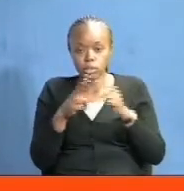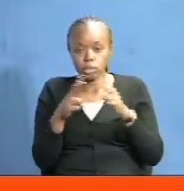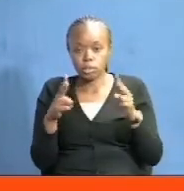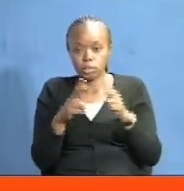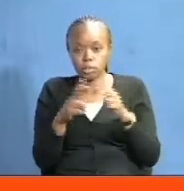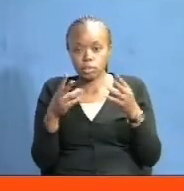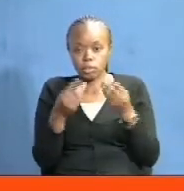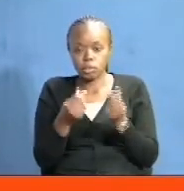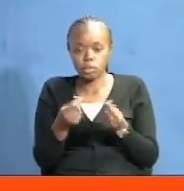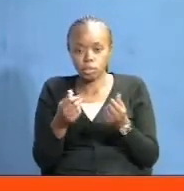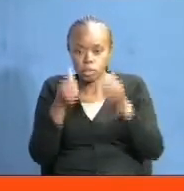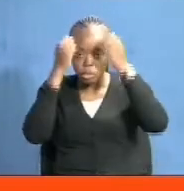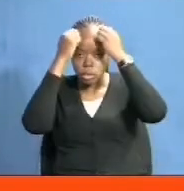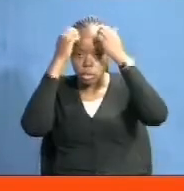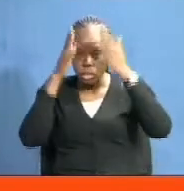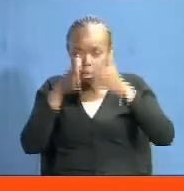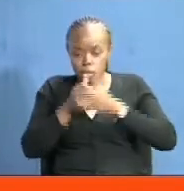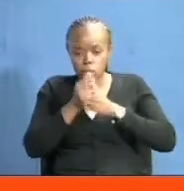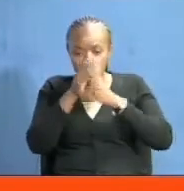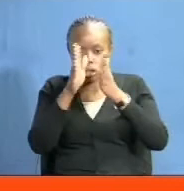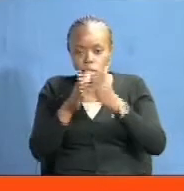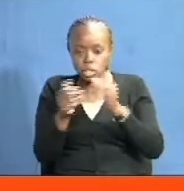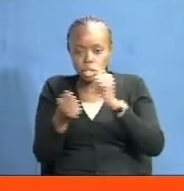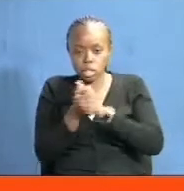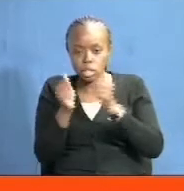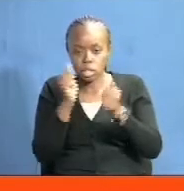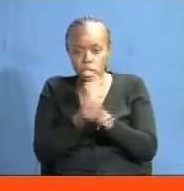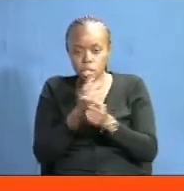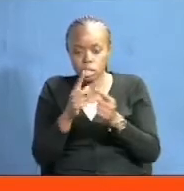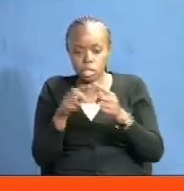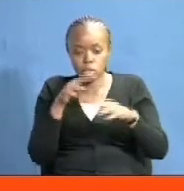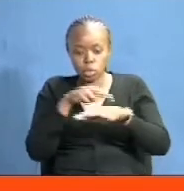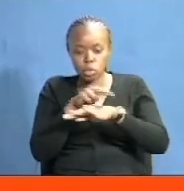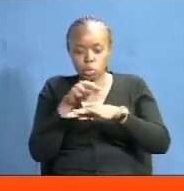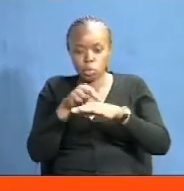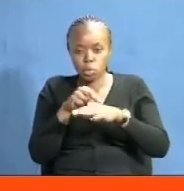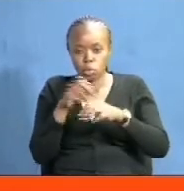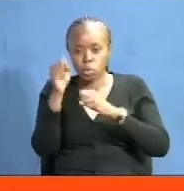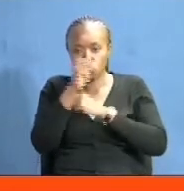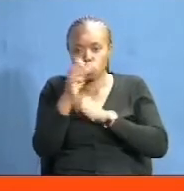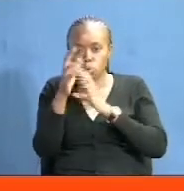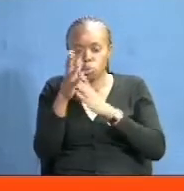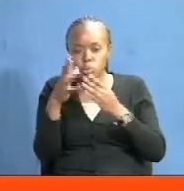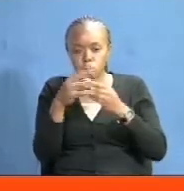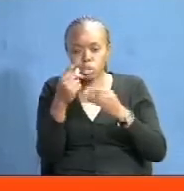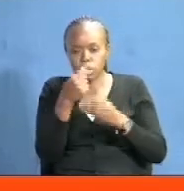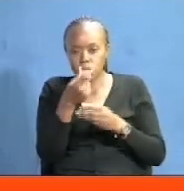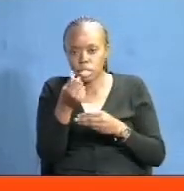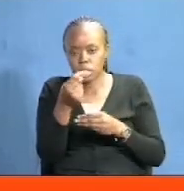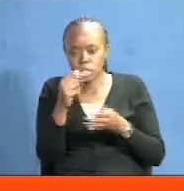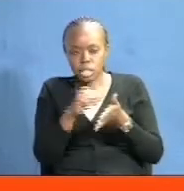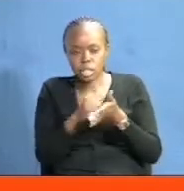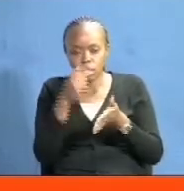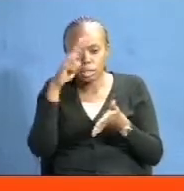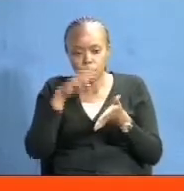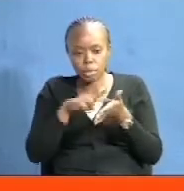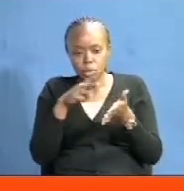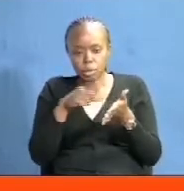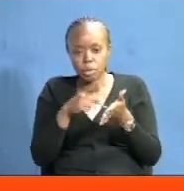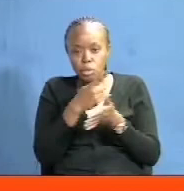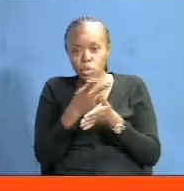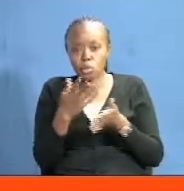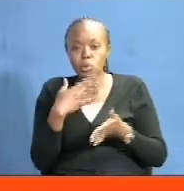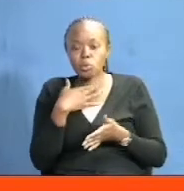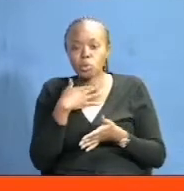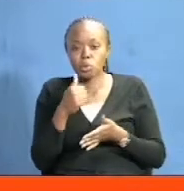few student leaders transition to the national politics. You haven't touched something on that. So does it mean that you want